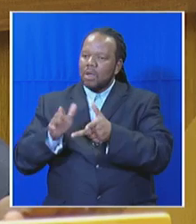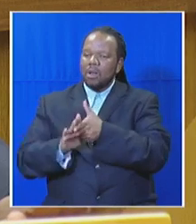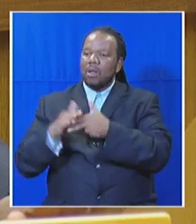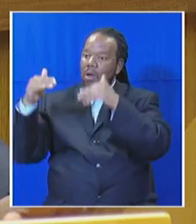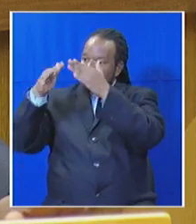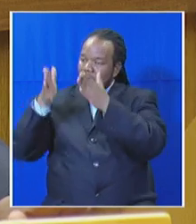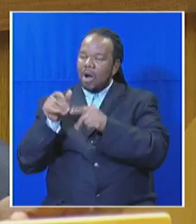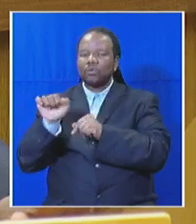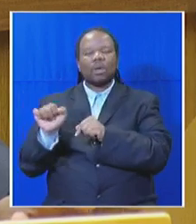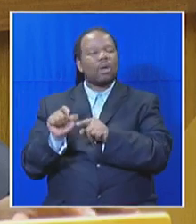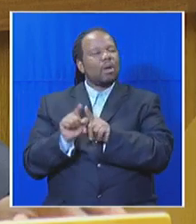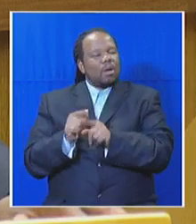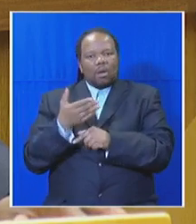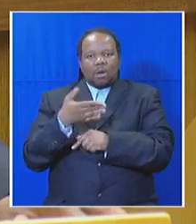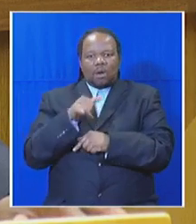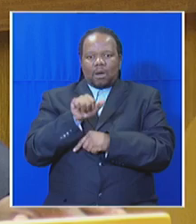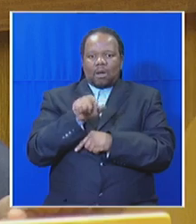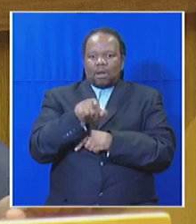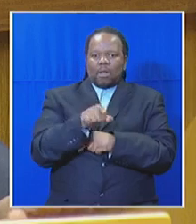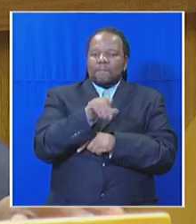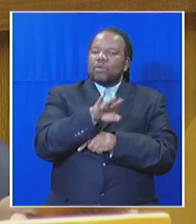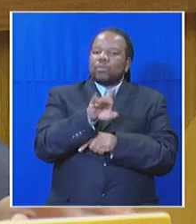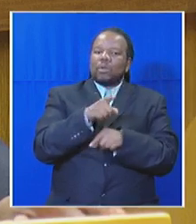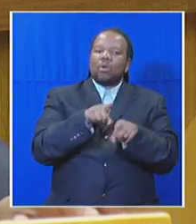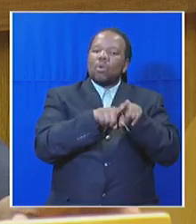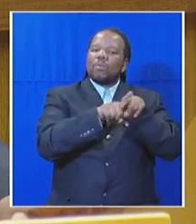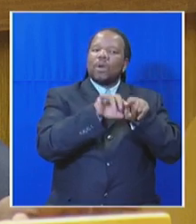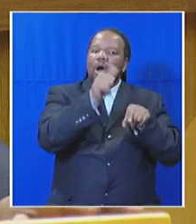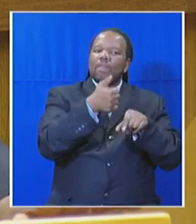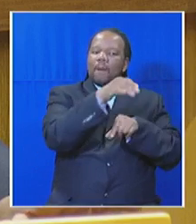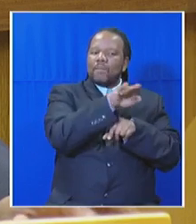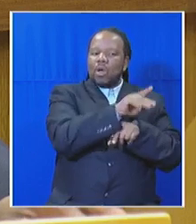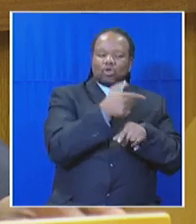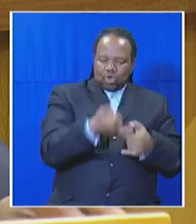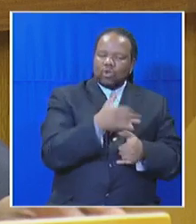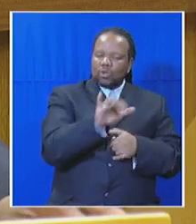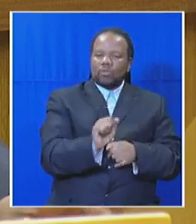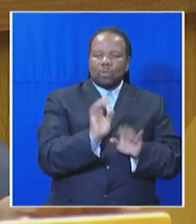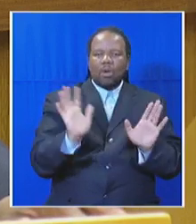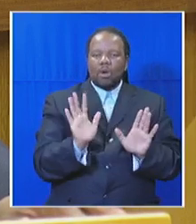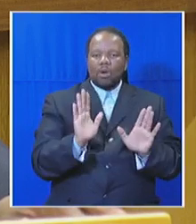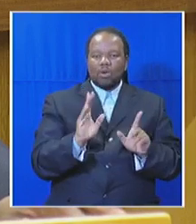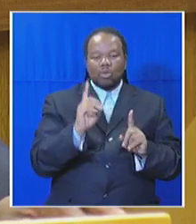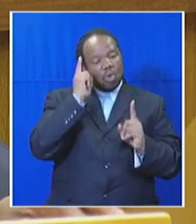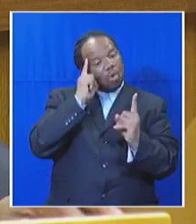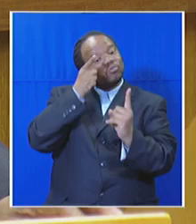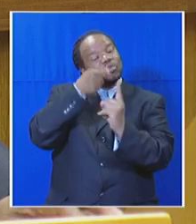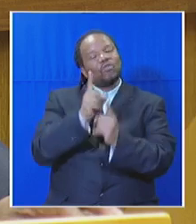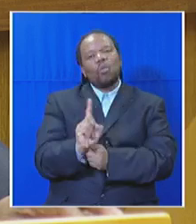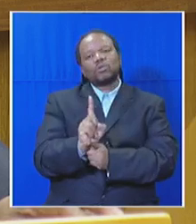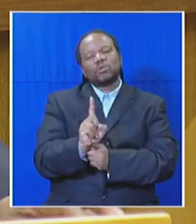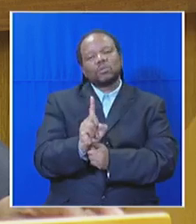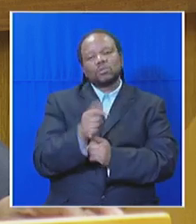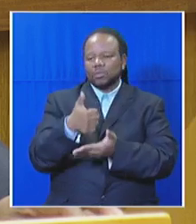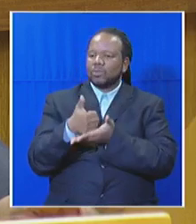here to compete with any other bank. It's here with one objective and one objective only, to assist those who